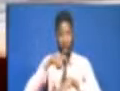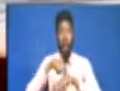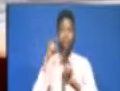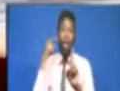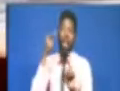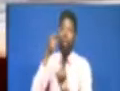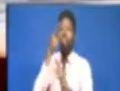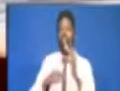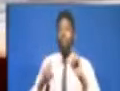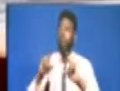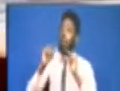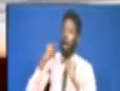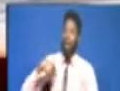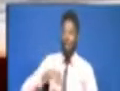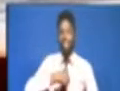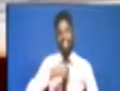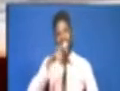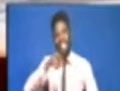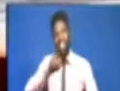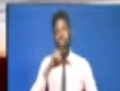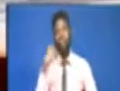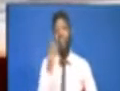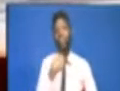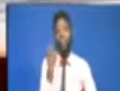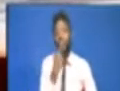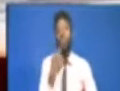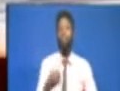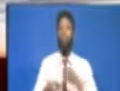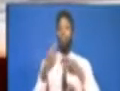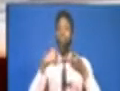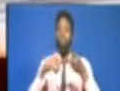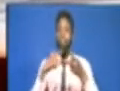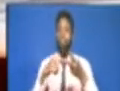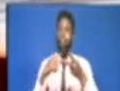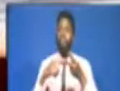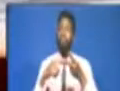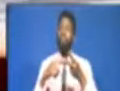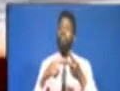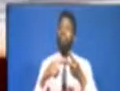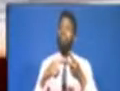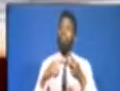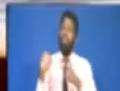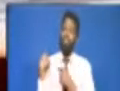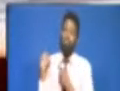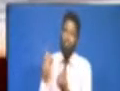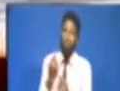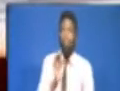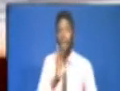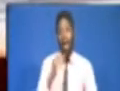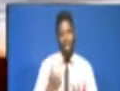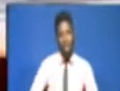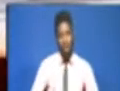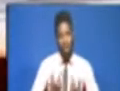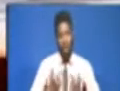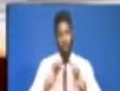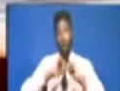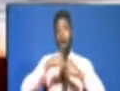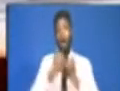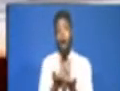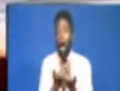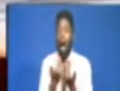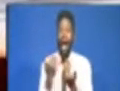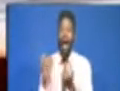tell us who you are and a brief journey through your life to where you